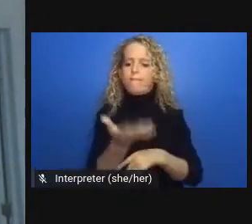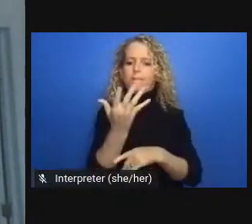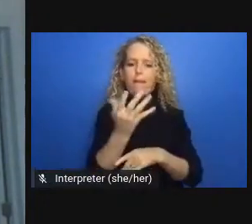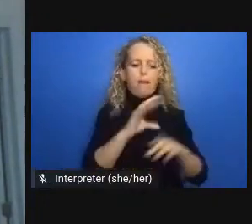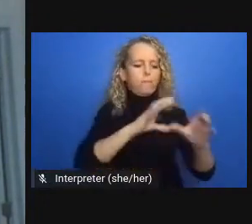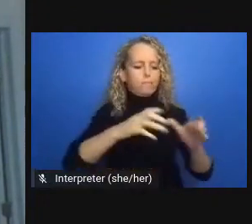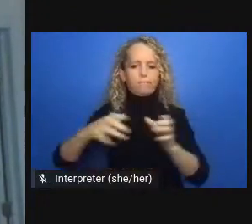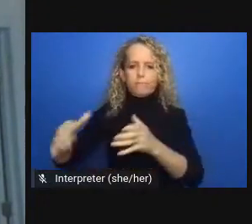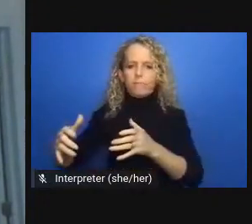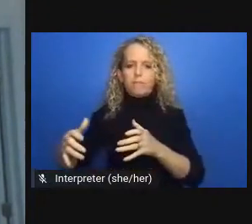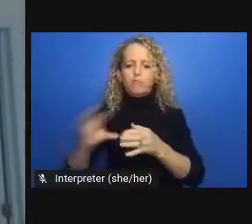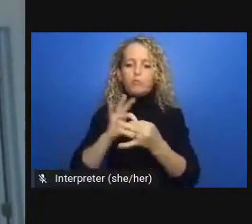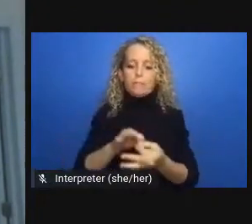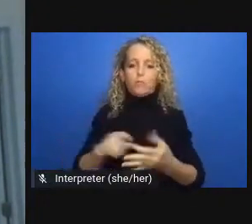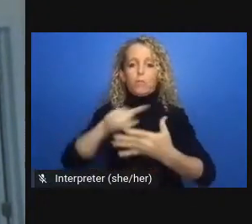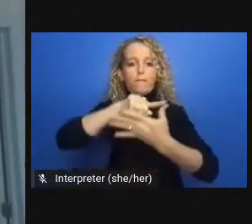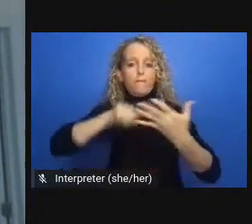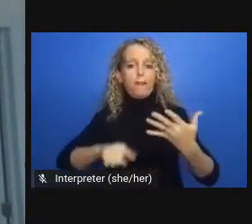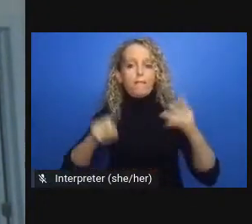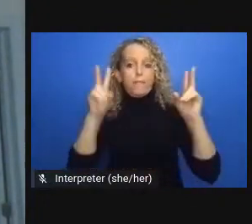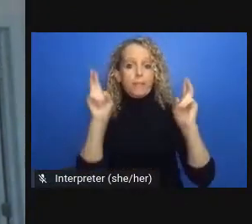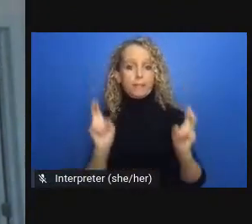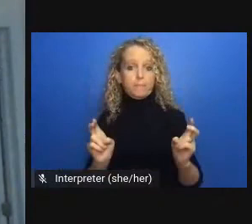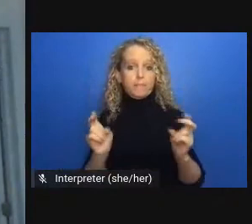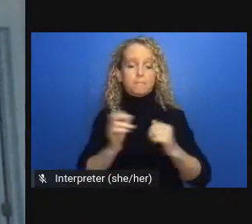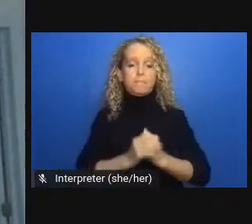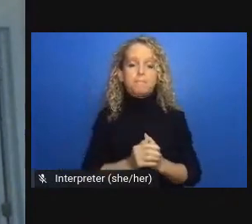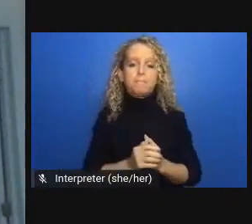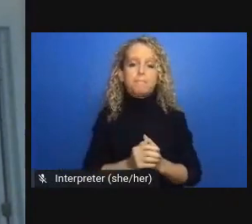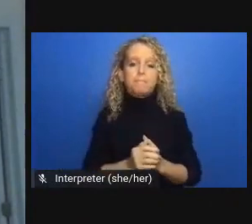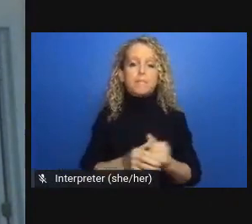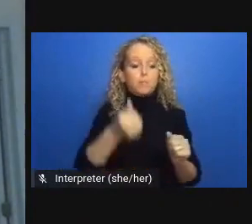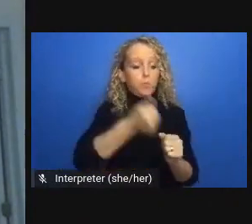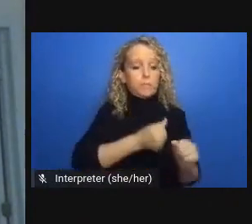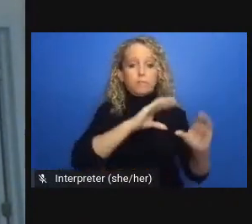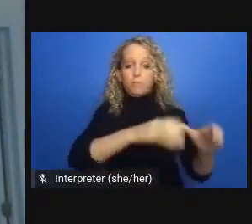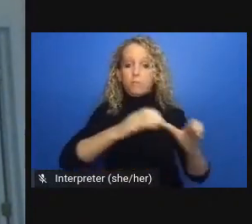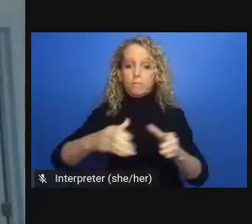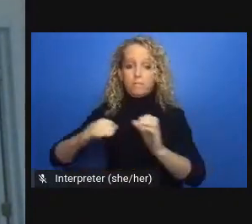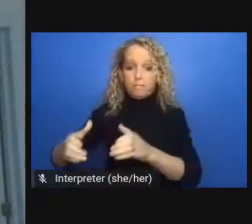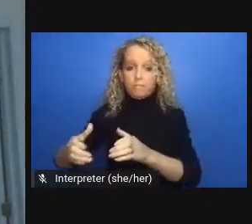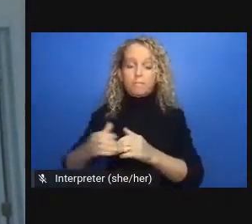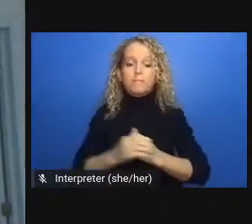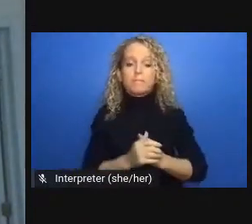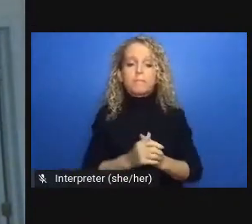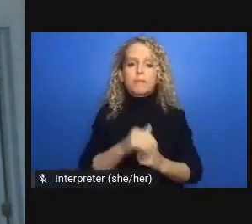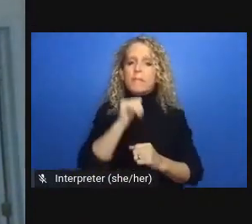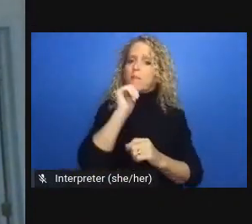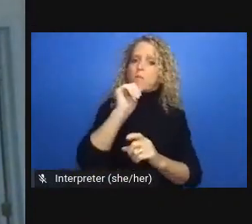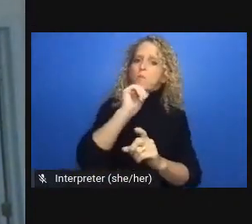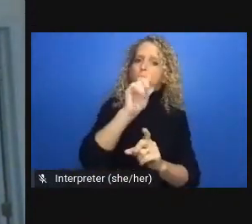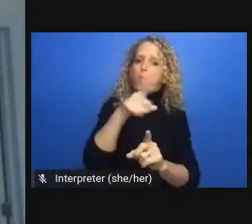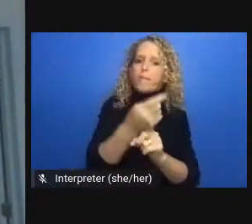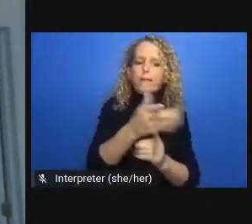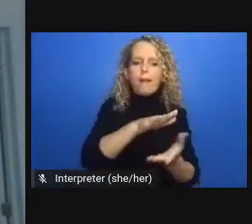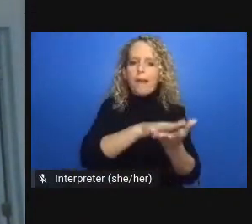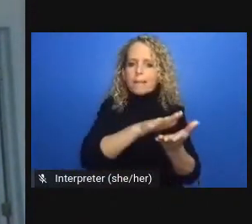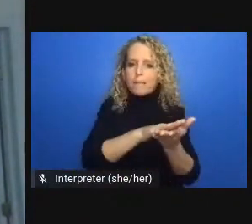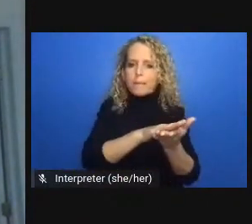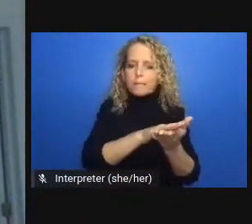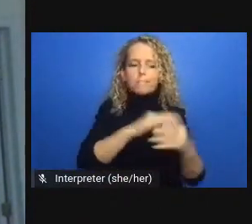clusters or teams around five themes. And so each cluster has not only academics and researchers, but